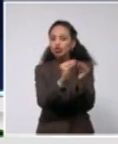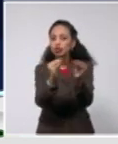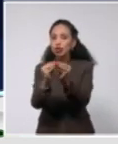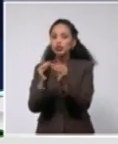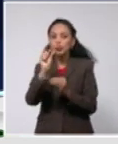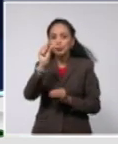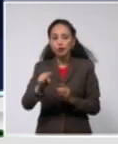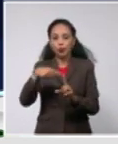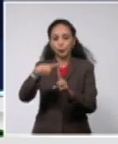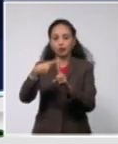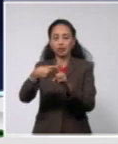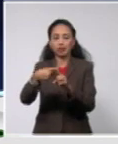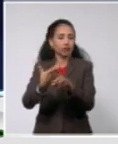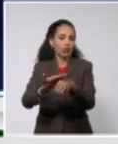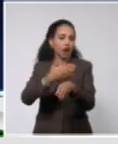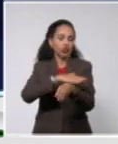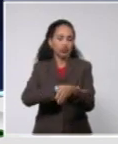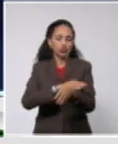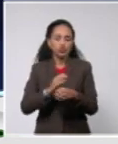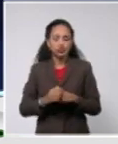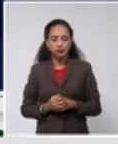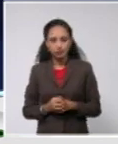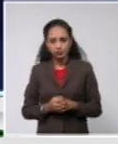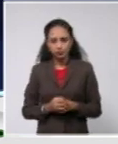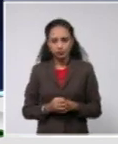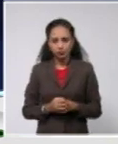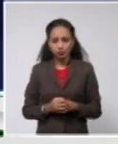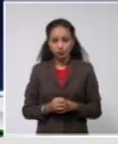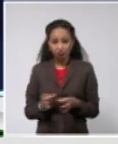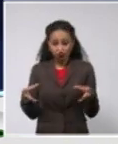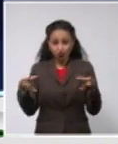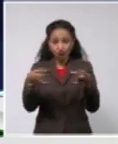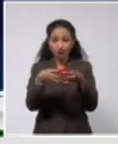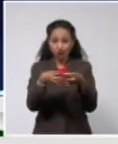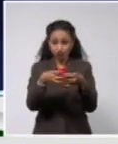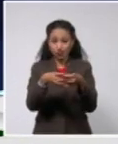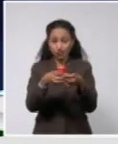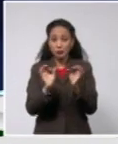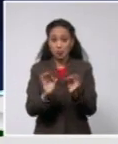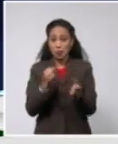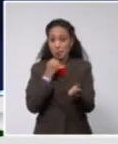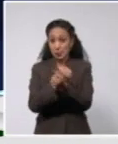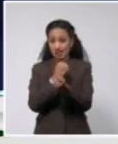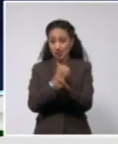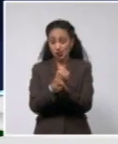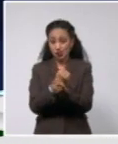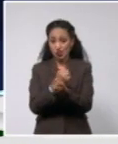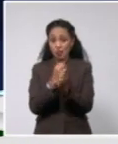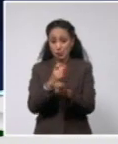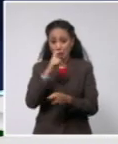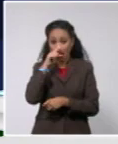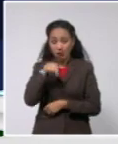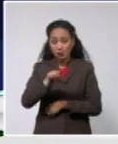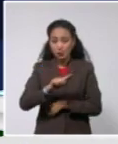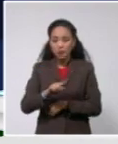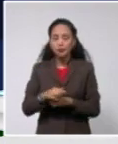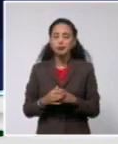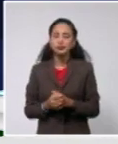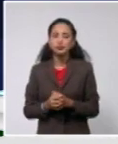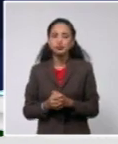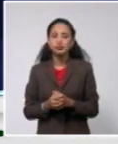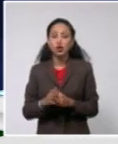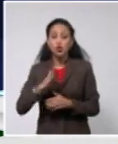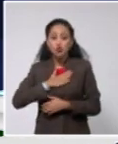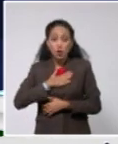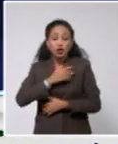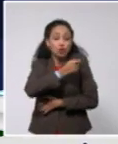last 15 days is therefore still being investigated. Yesterday, no one to have